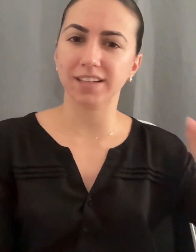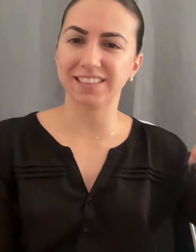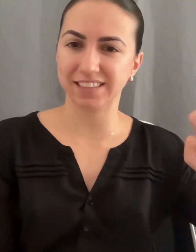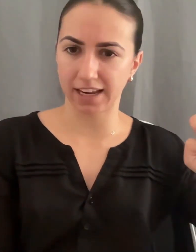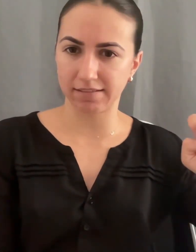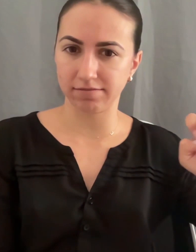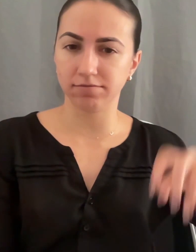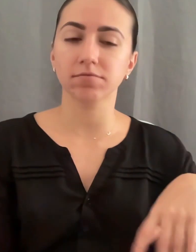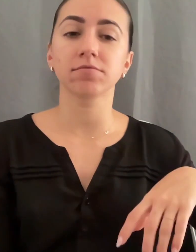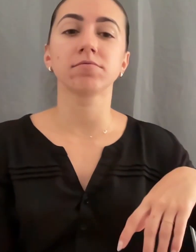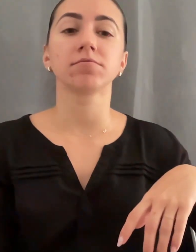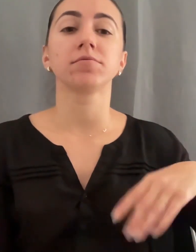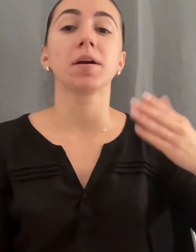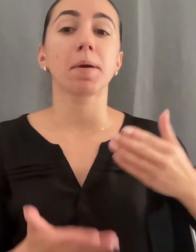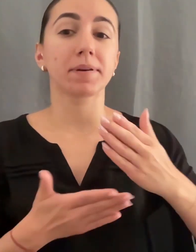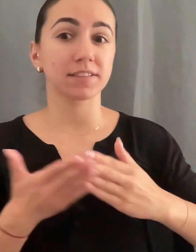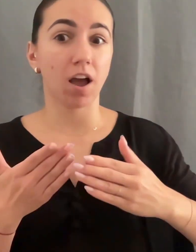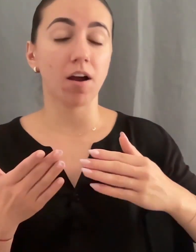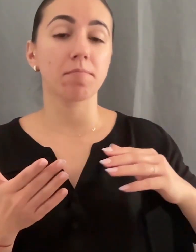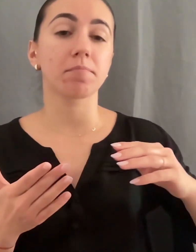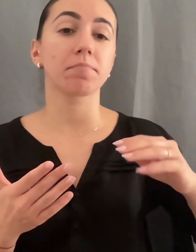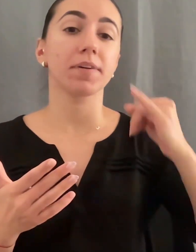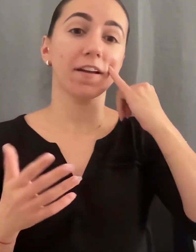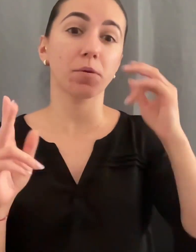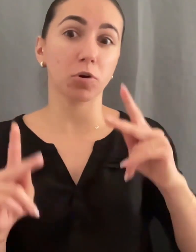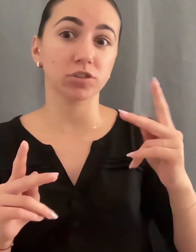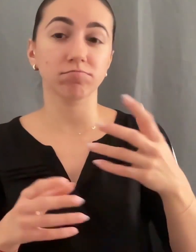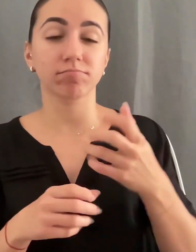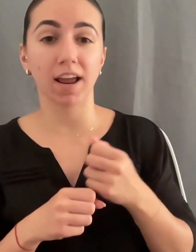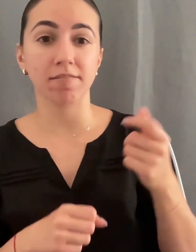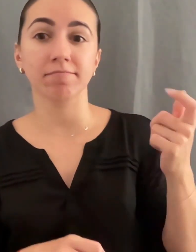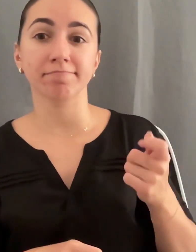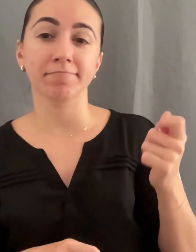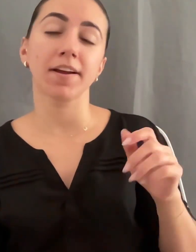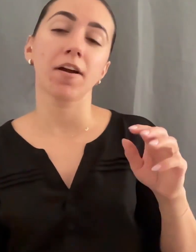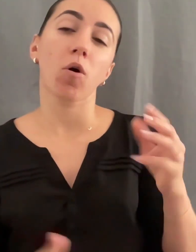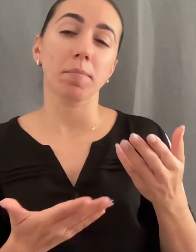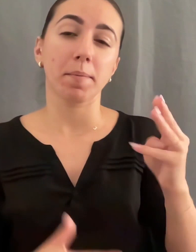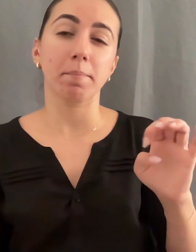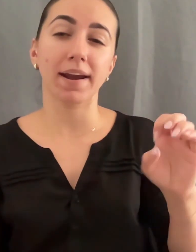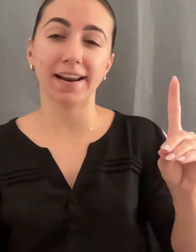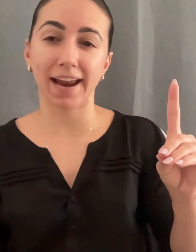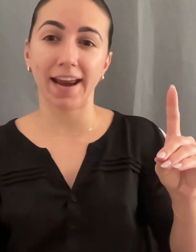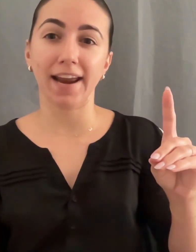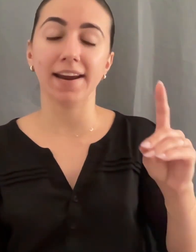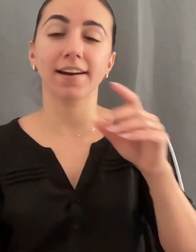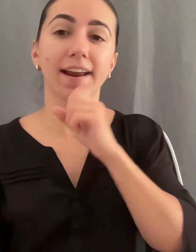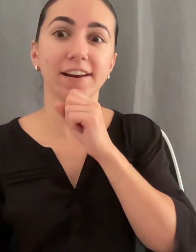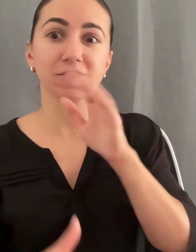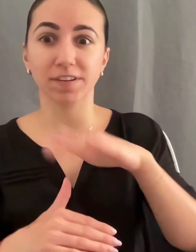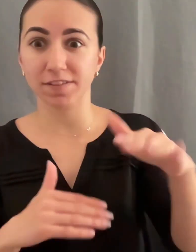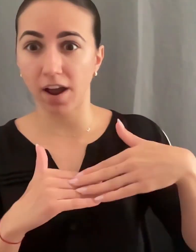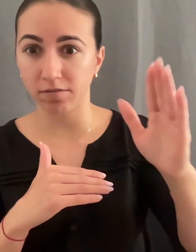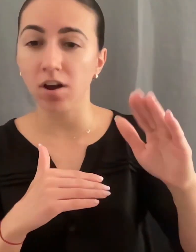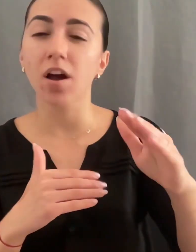estate may be subject to Medicaid recovery if the individual was receiving Medicaid services and they were over the age of 55. So keep